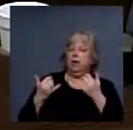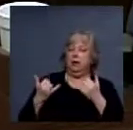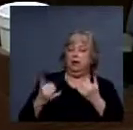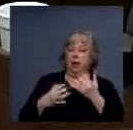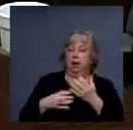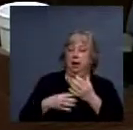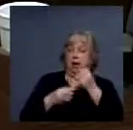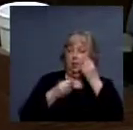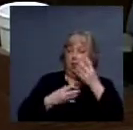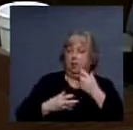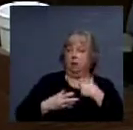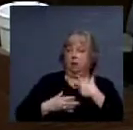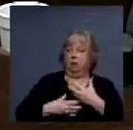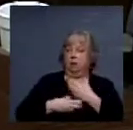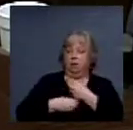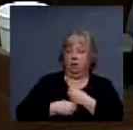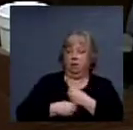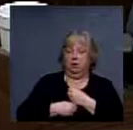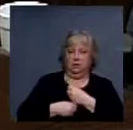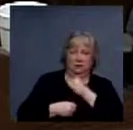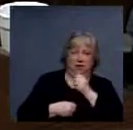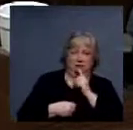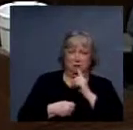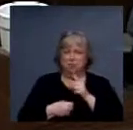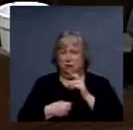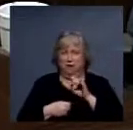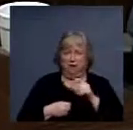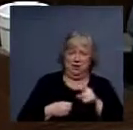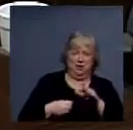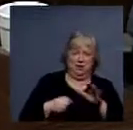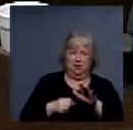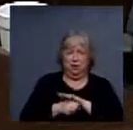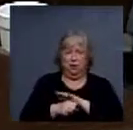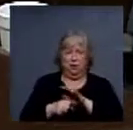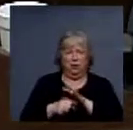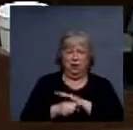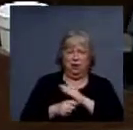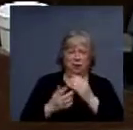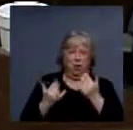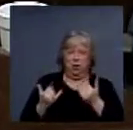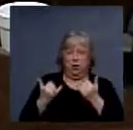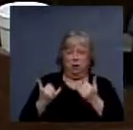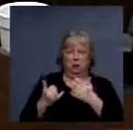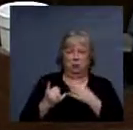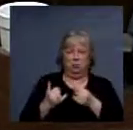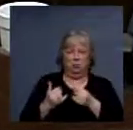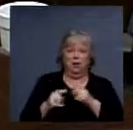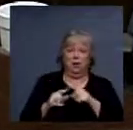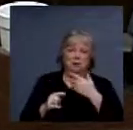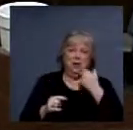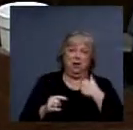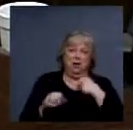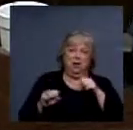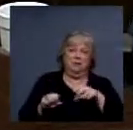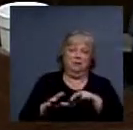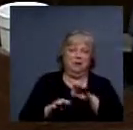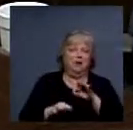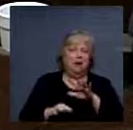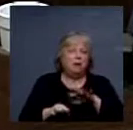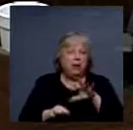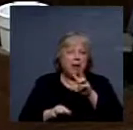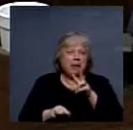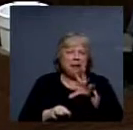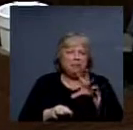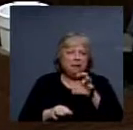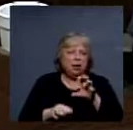got, and I'm not too sure this is totally authentic and current, but it was the best I could find. There are about